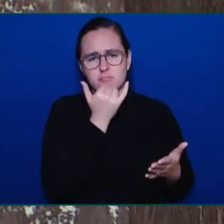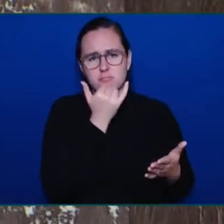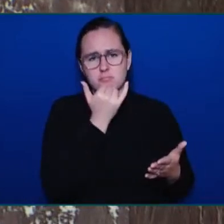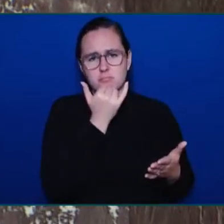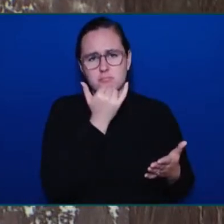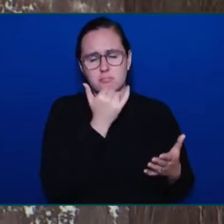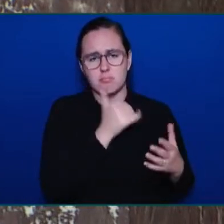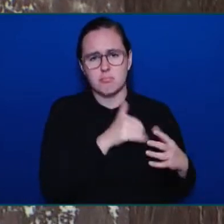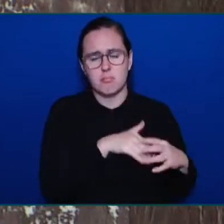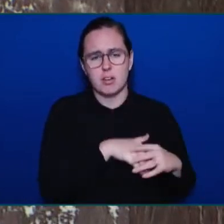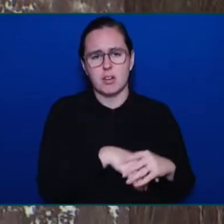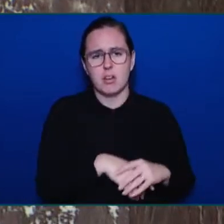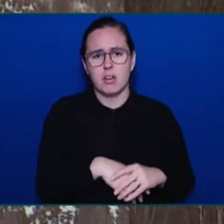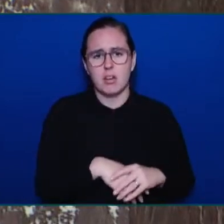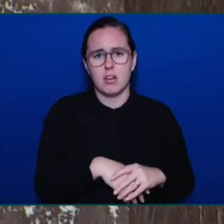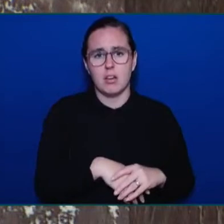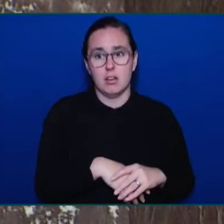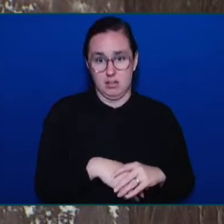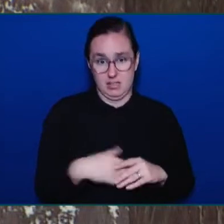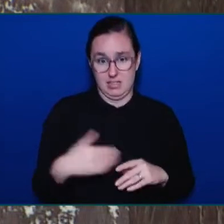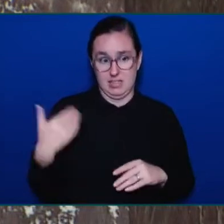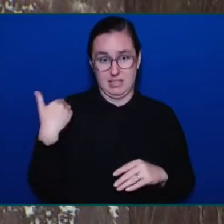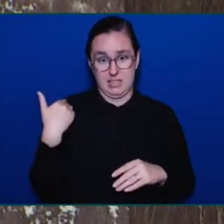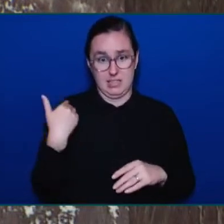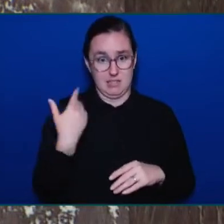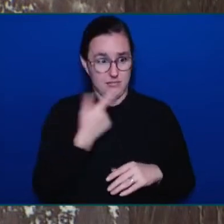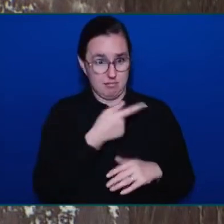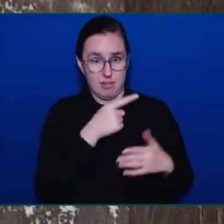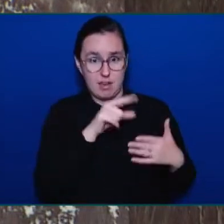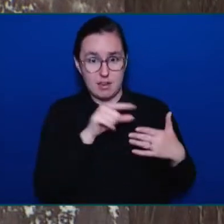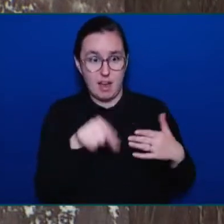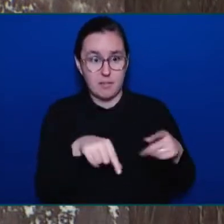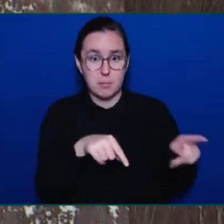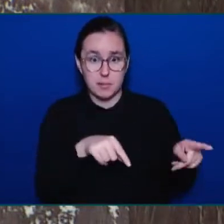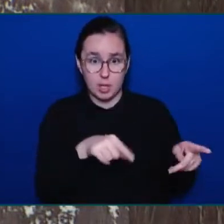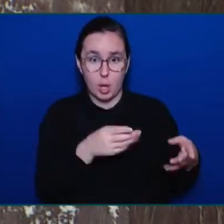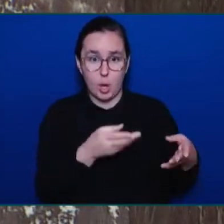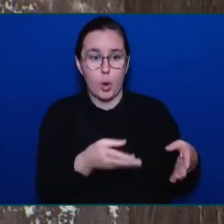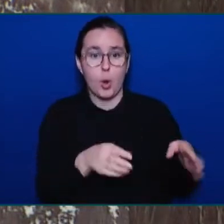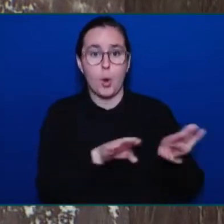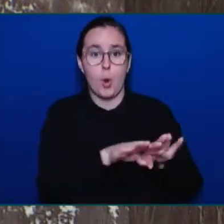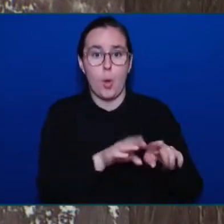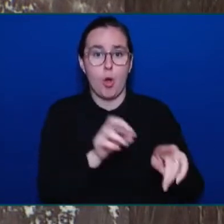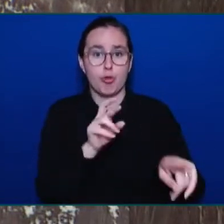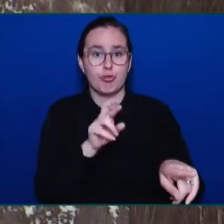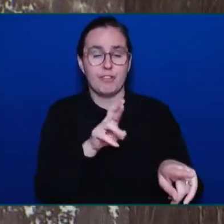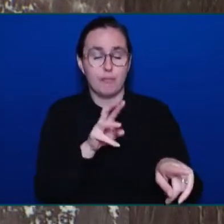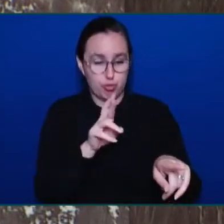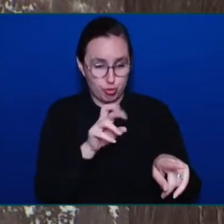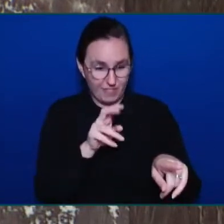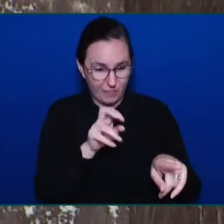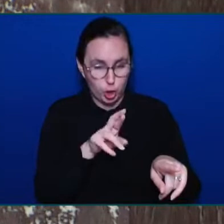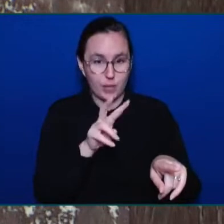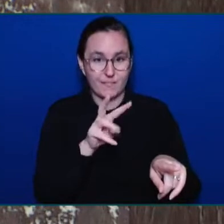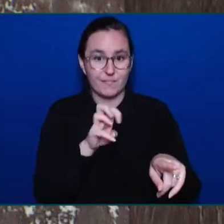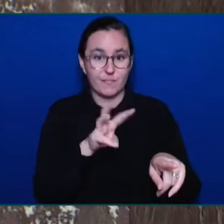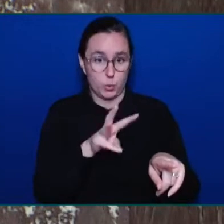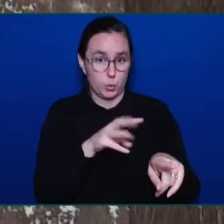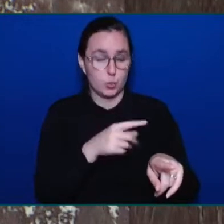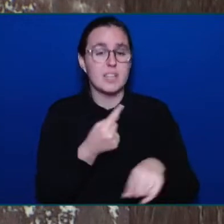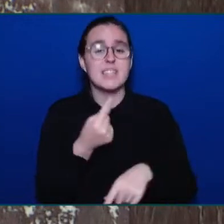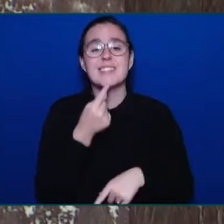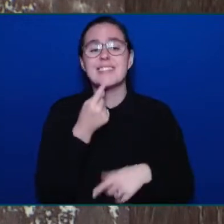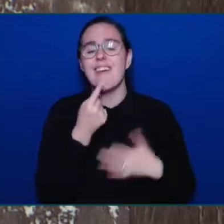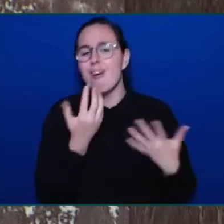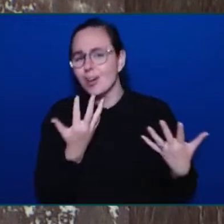shut down Riverview, that there were not enough supports built in communities to support people that needed it. That, Honourable Speaker, is